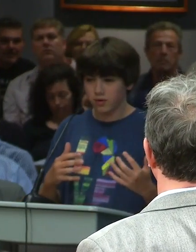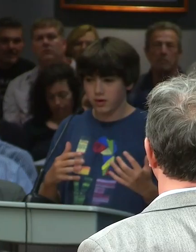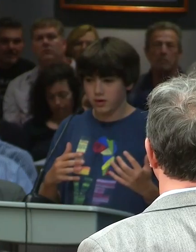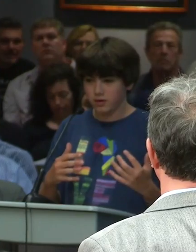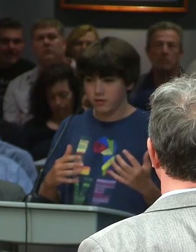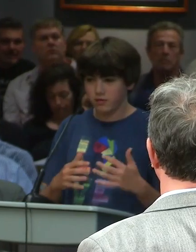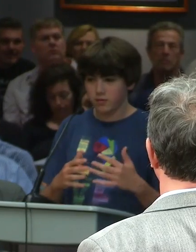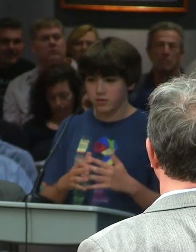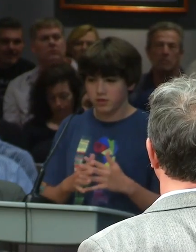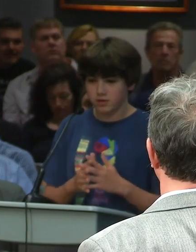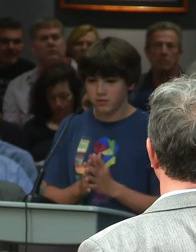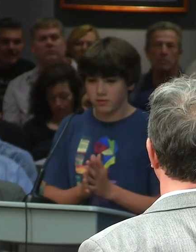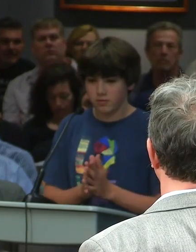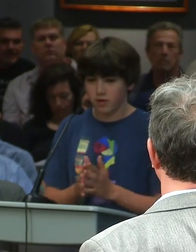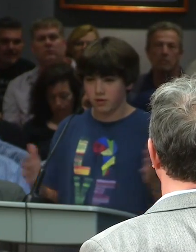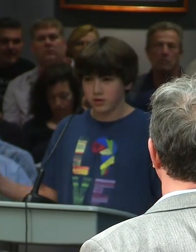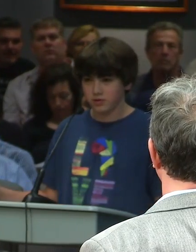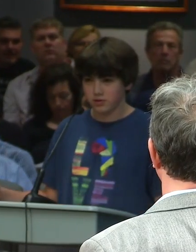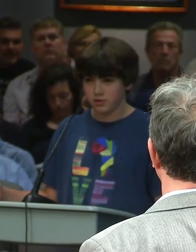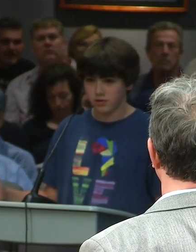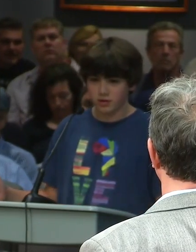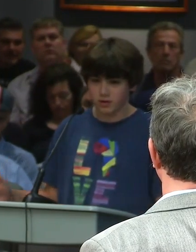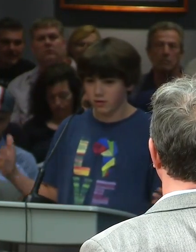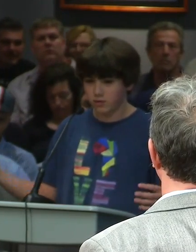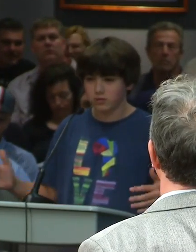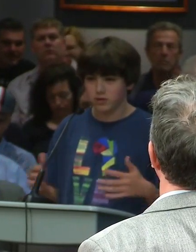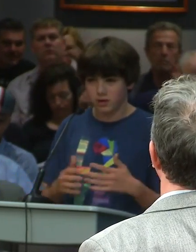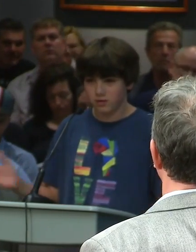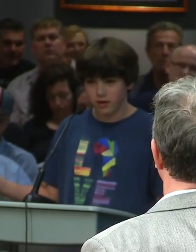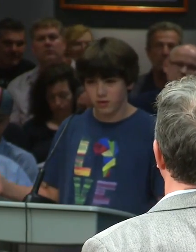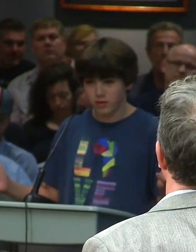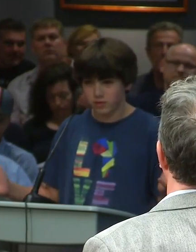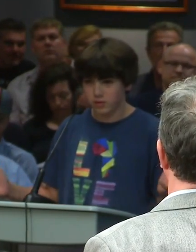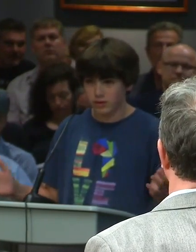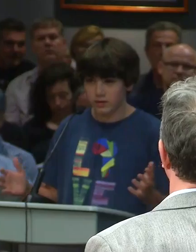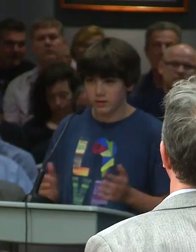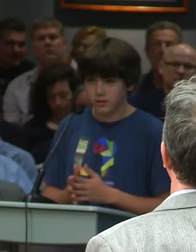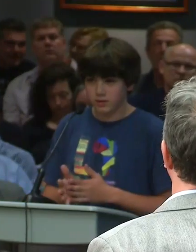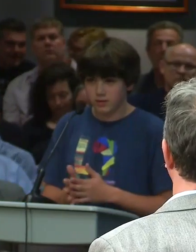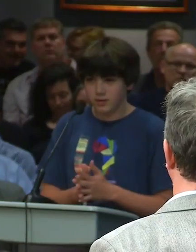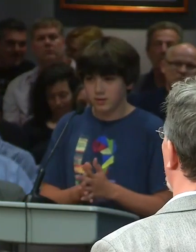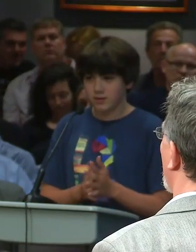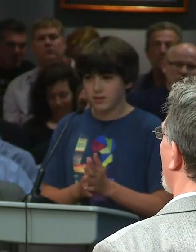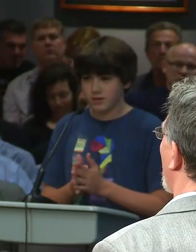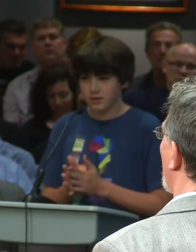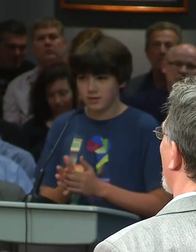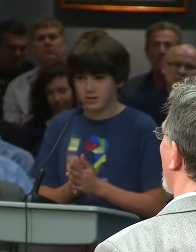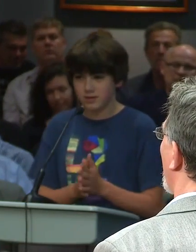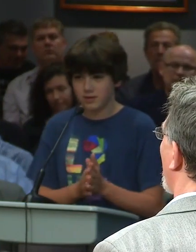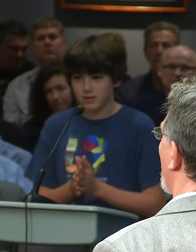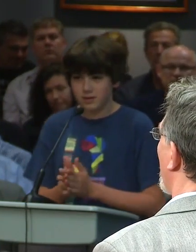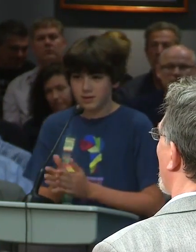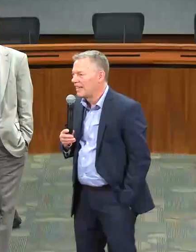you're going to get different representation from all ages, young, old, and everywhere in between. That's a great comment